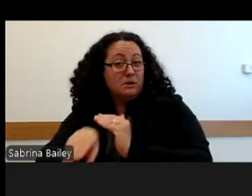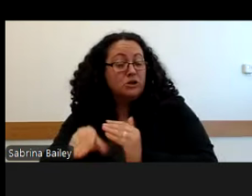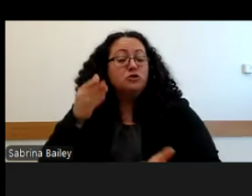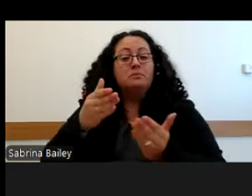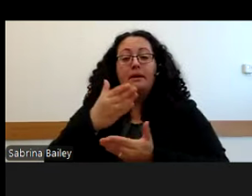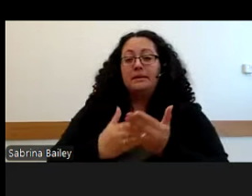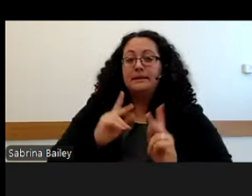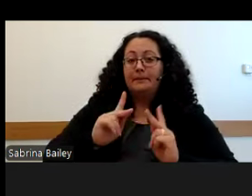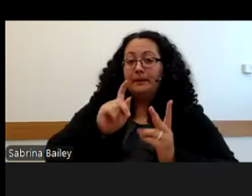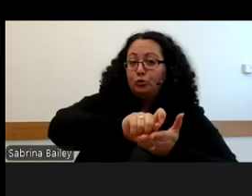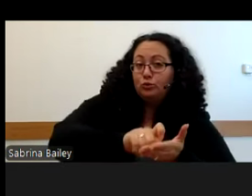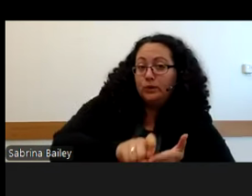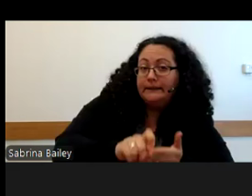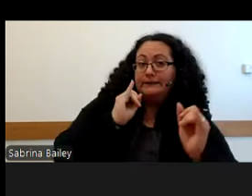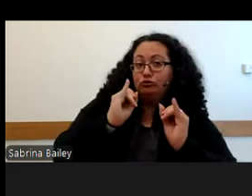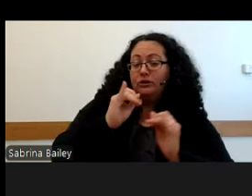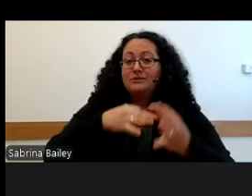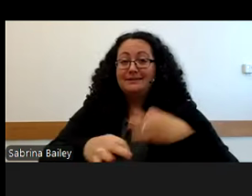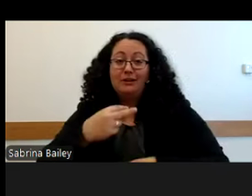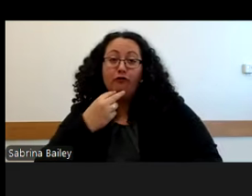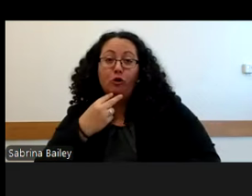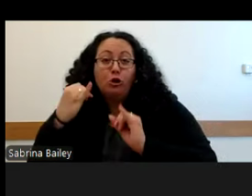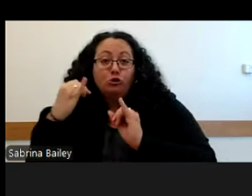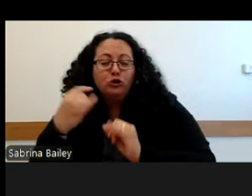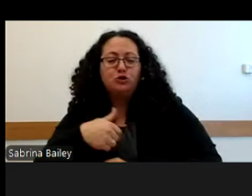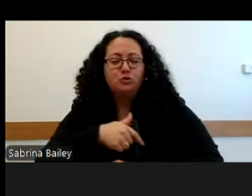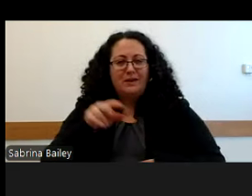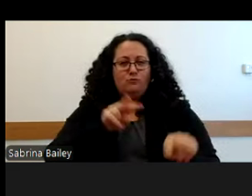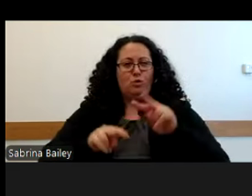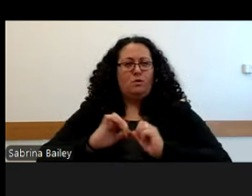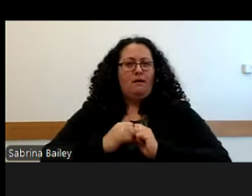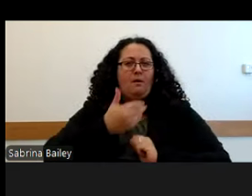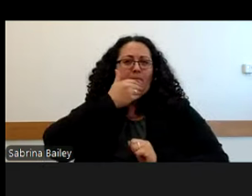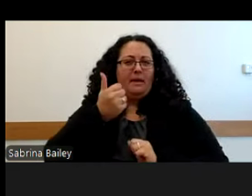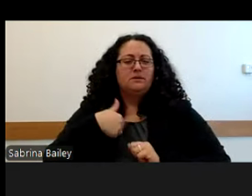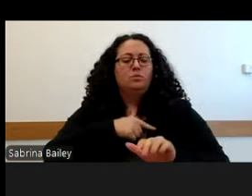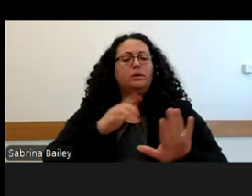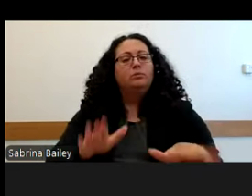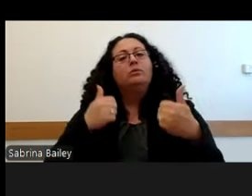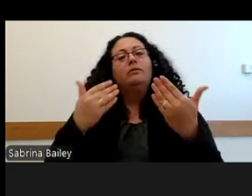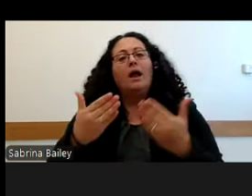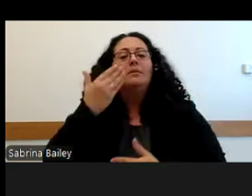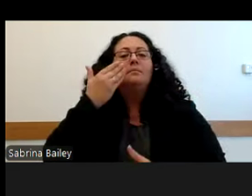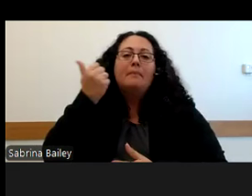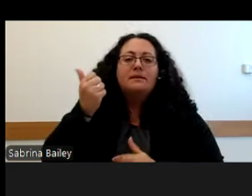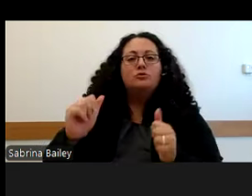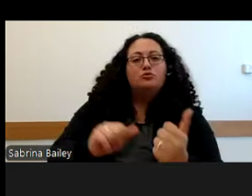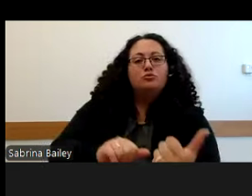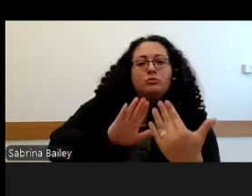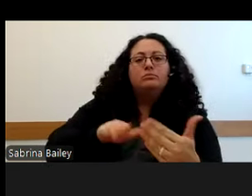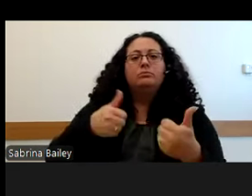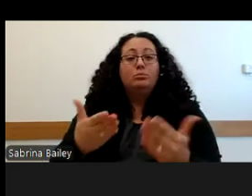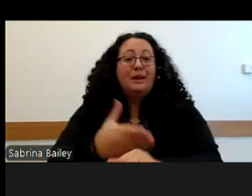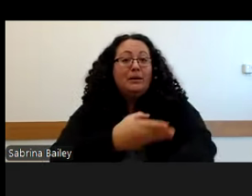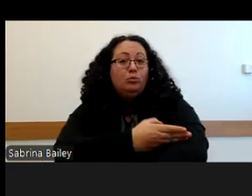somebody needs written instructions instead of verbal instructions. So we look at those kinds of things as how we can address or improve their